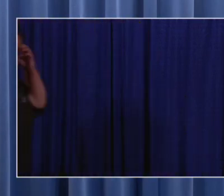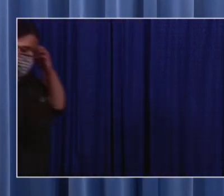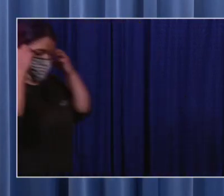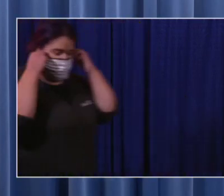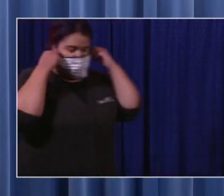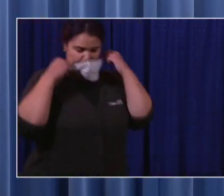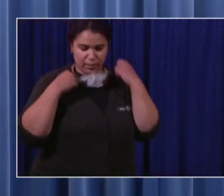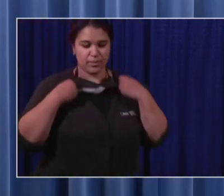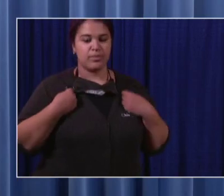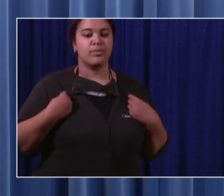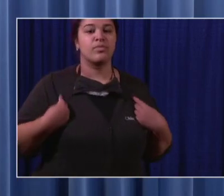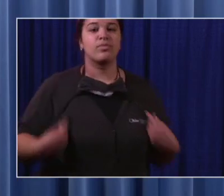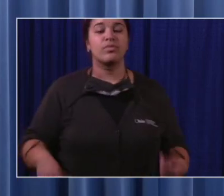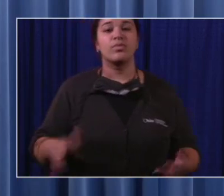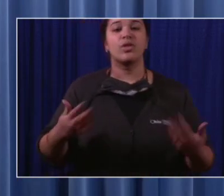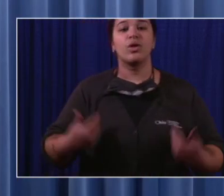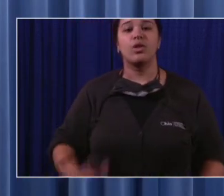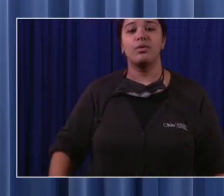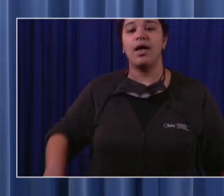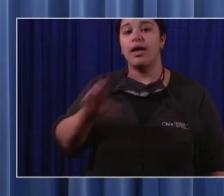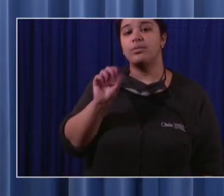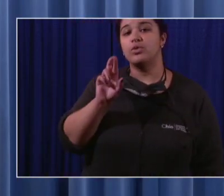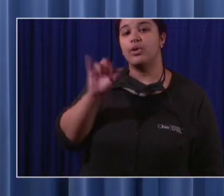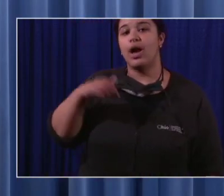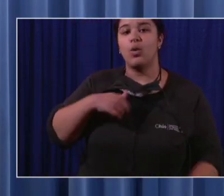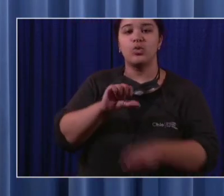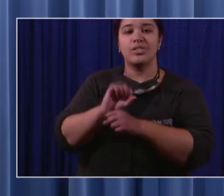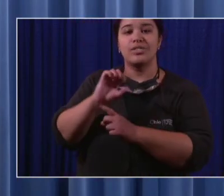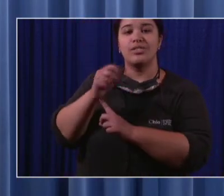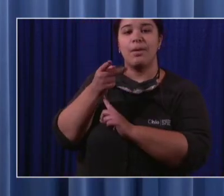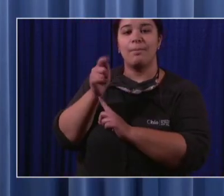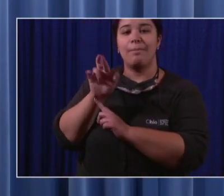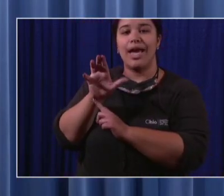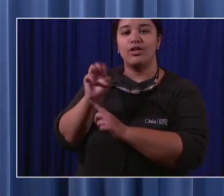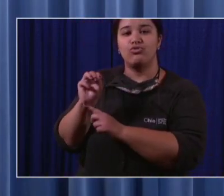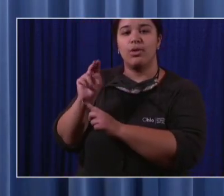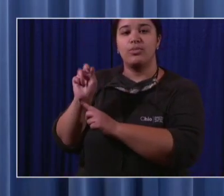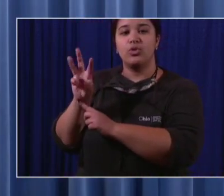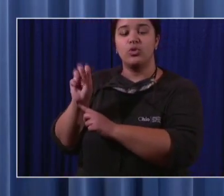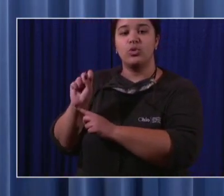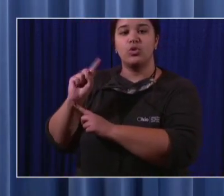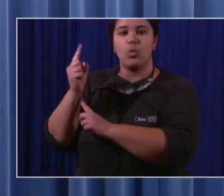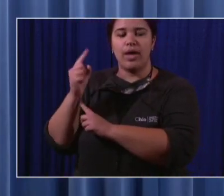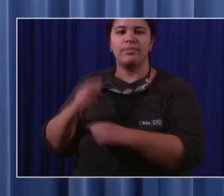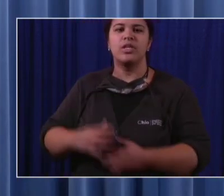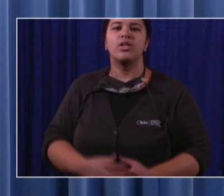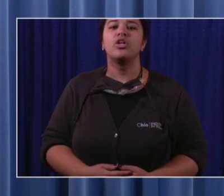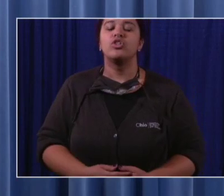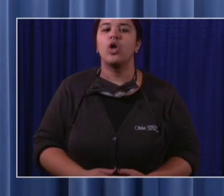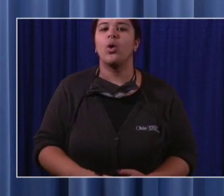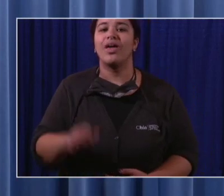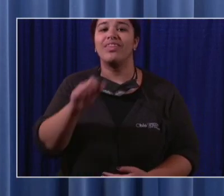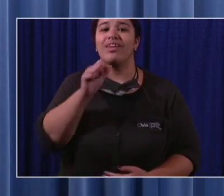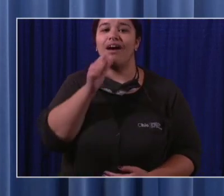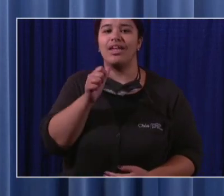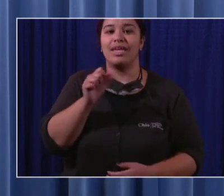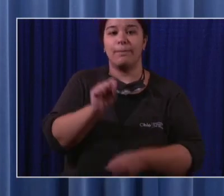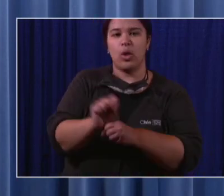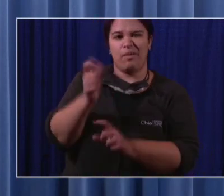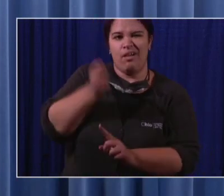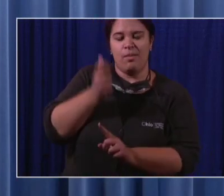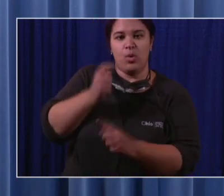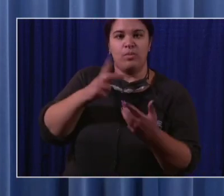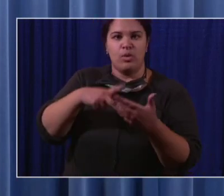Good afternoon, Governor DeWine. Ori Givens with Spectrum News 1. I have a question about the PUA unemployment program. We have tens of thousands of Ohioans who have